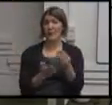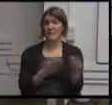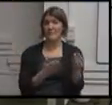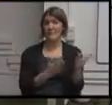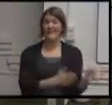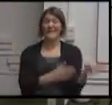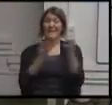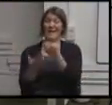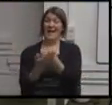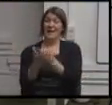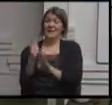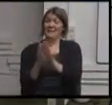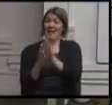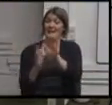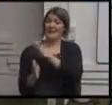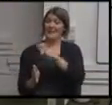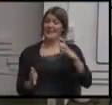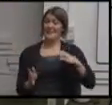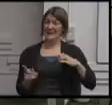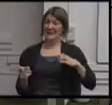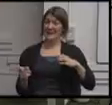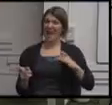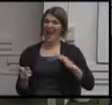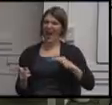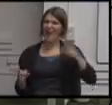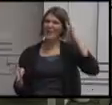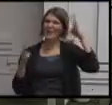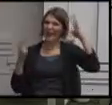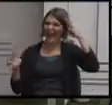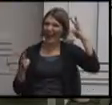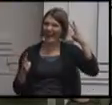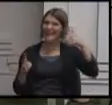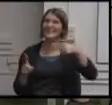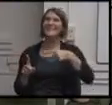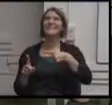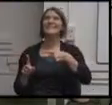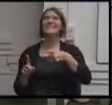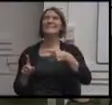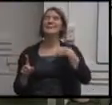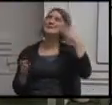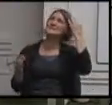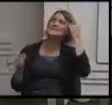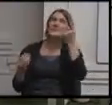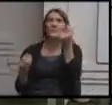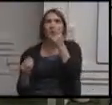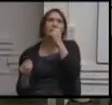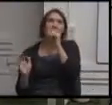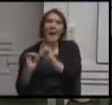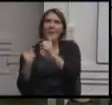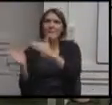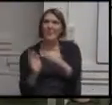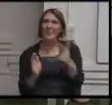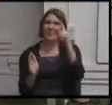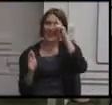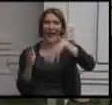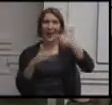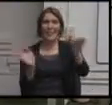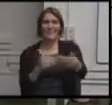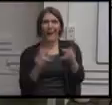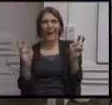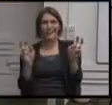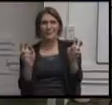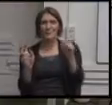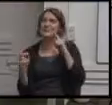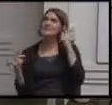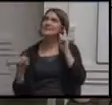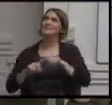Economic Development Committee is probably our most creative committee as far as what we want to do and how we want to go outside of the boundaries of what we've